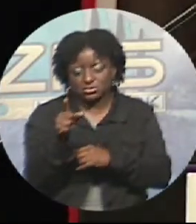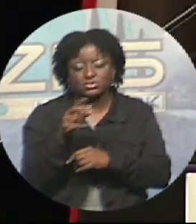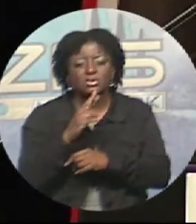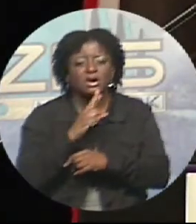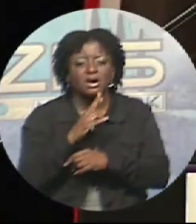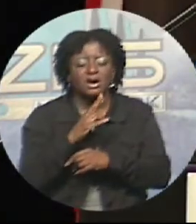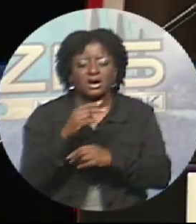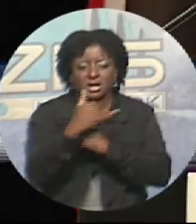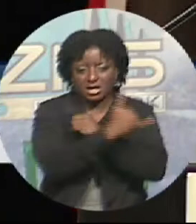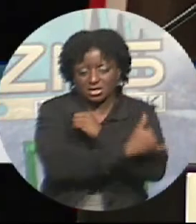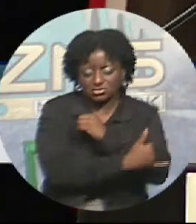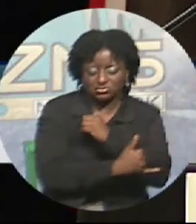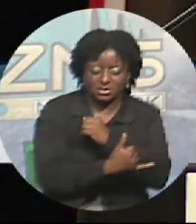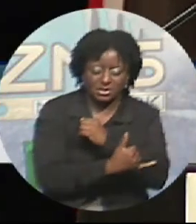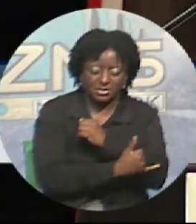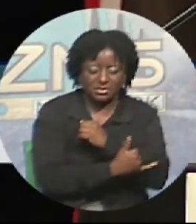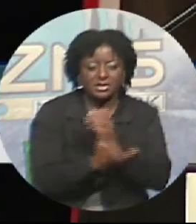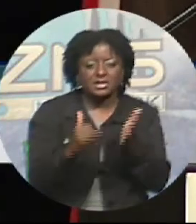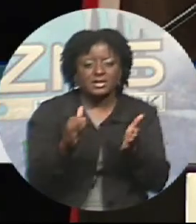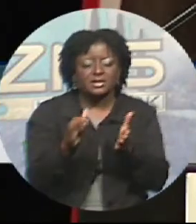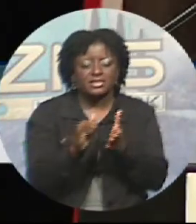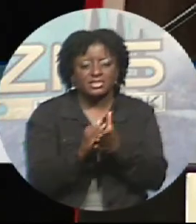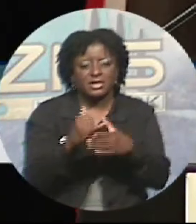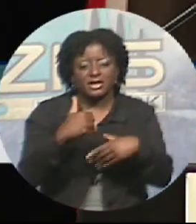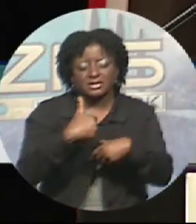produces these guns